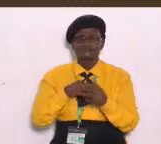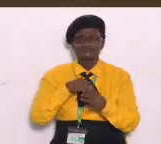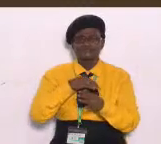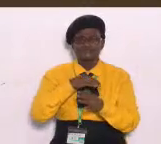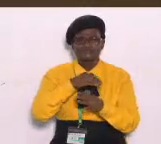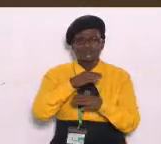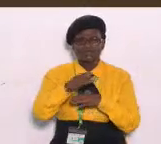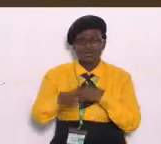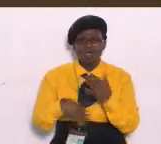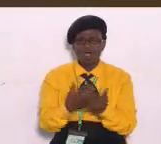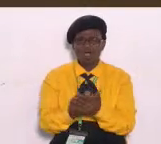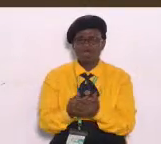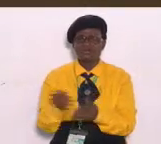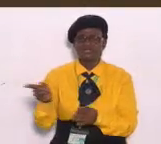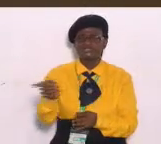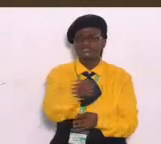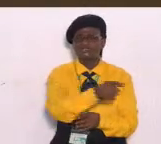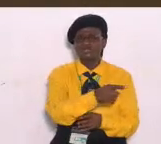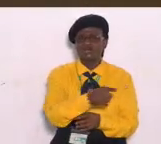All you have to do